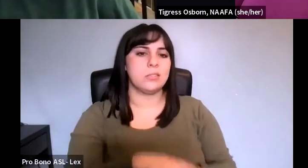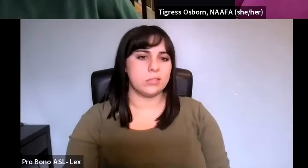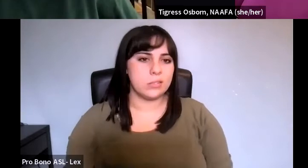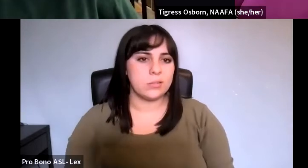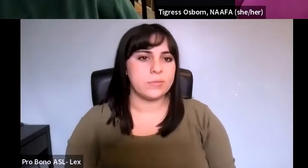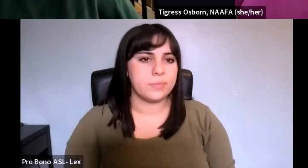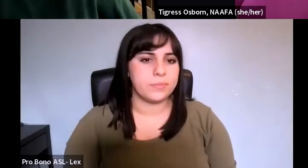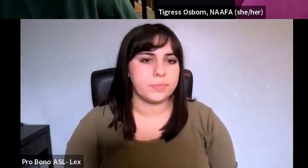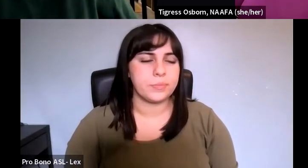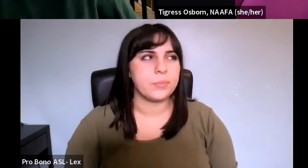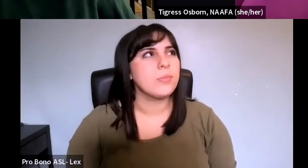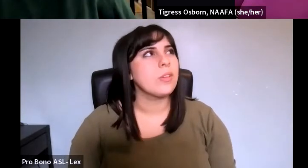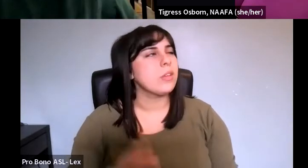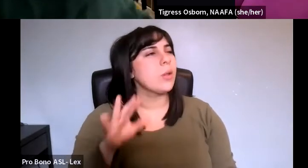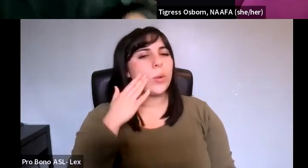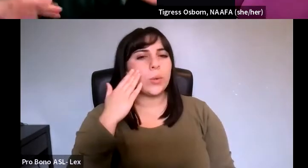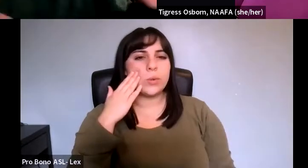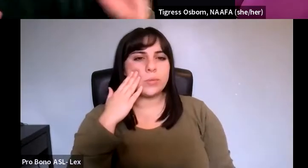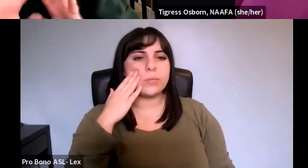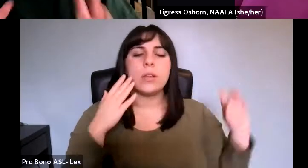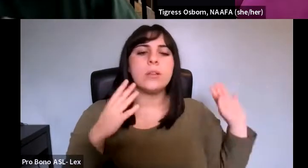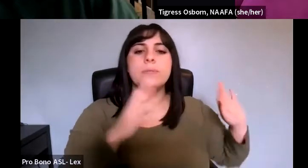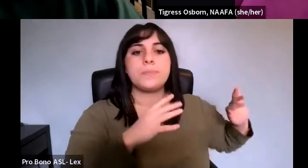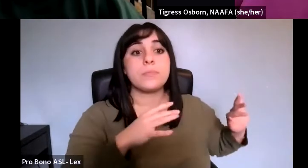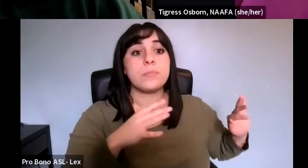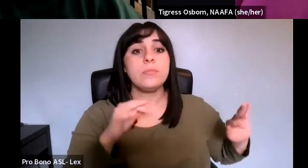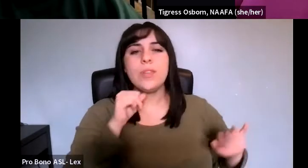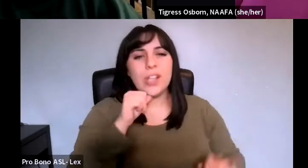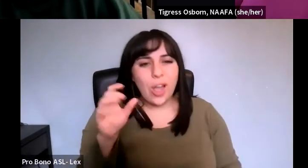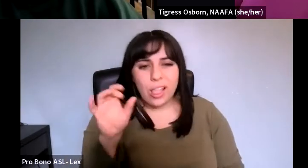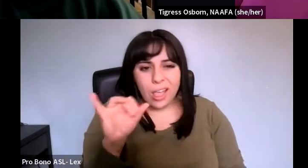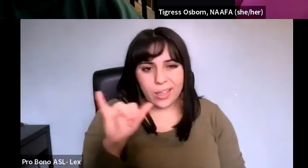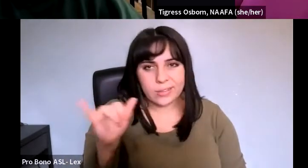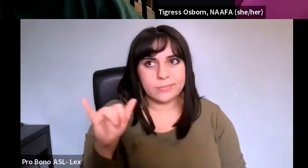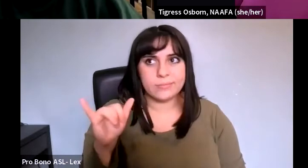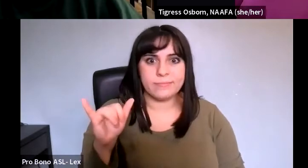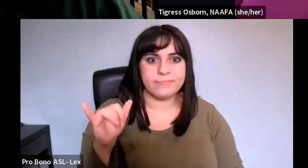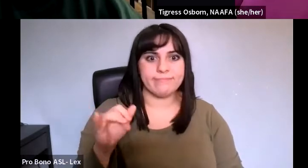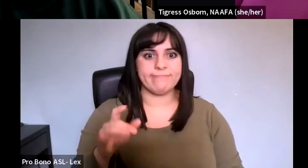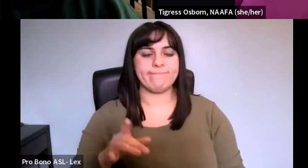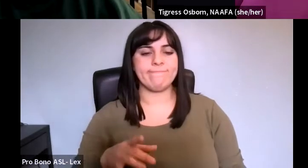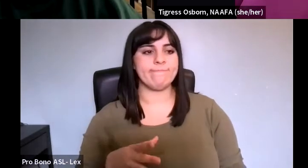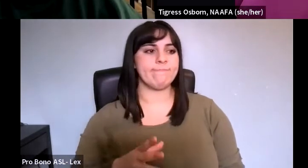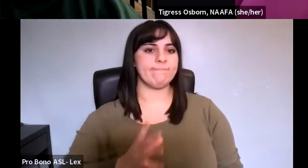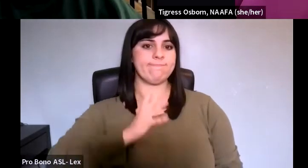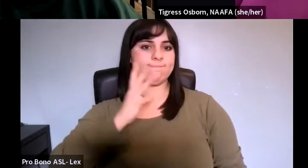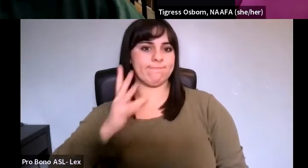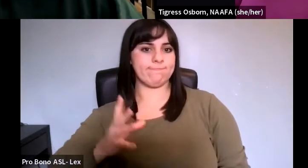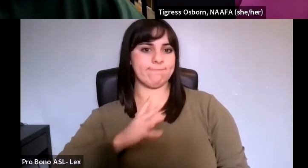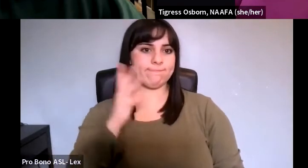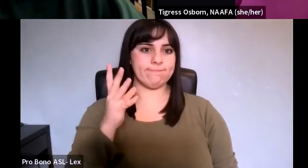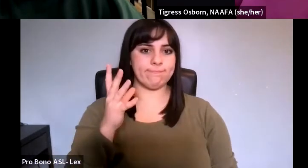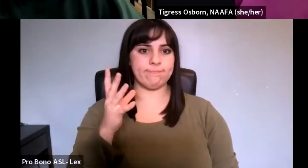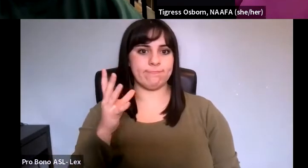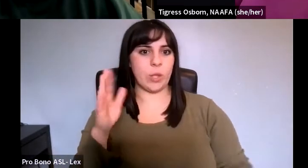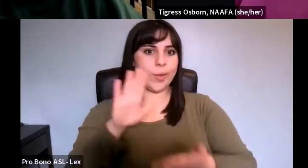I forgot her name now. Anyways, it's not like a comprehensive academic text, you know, it is very easy